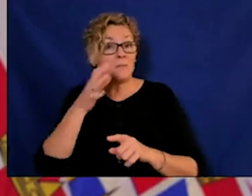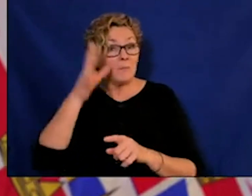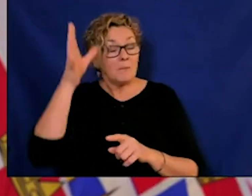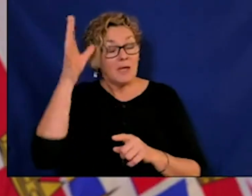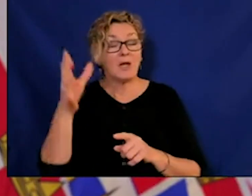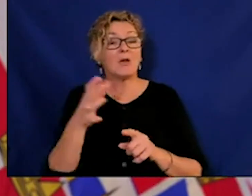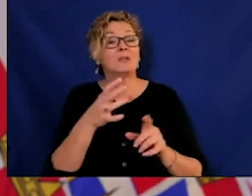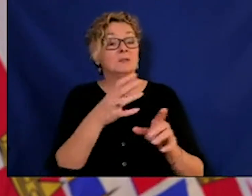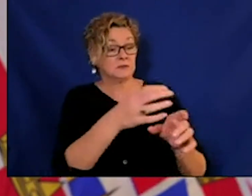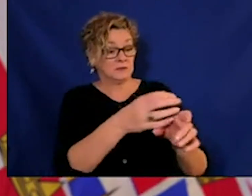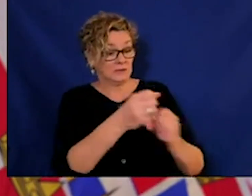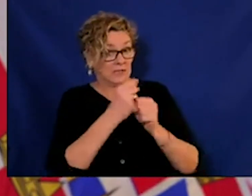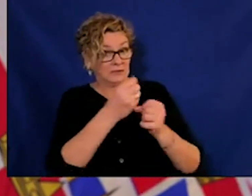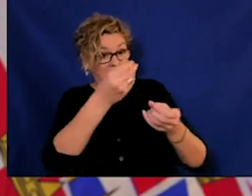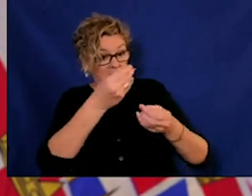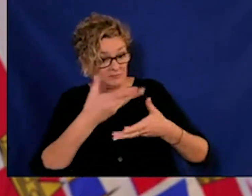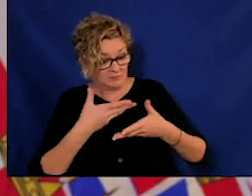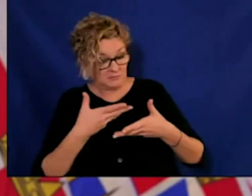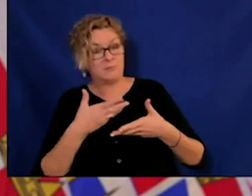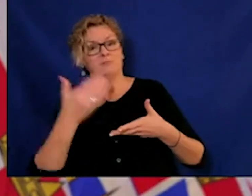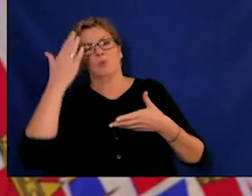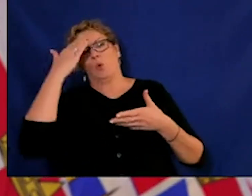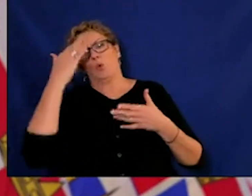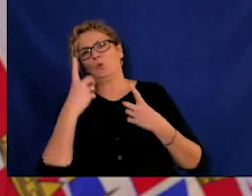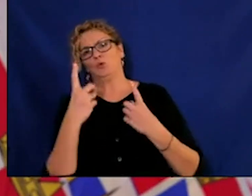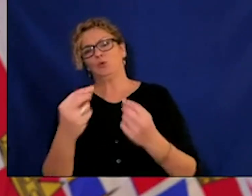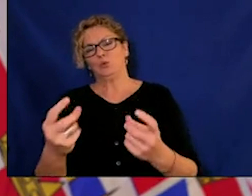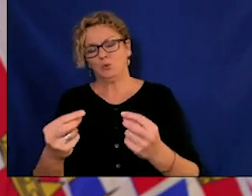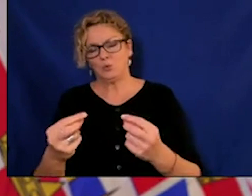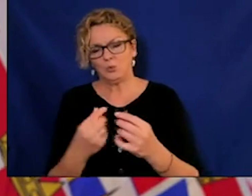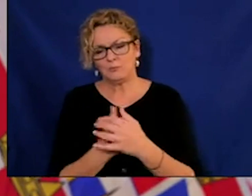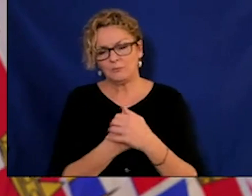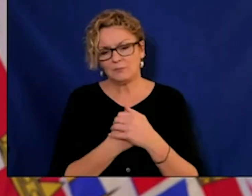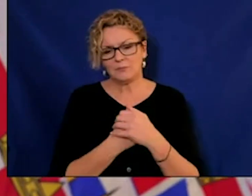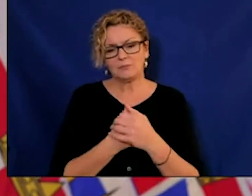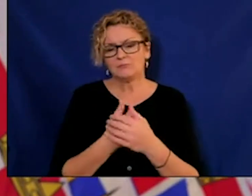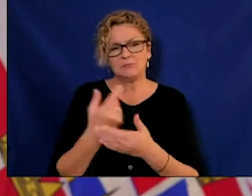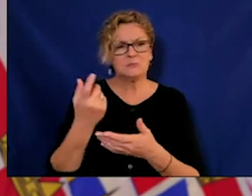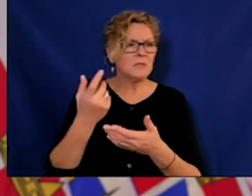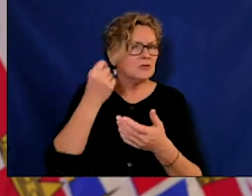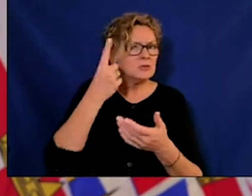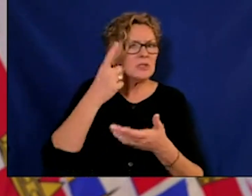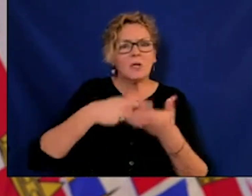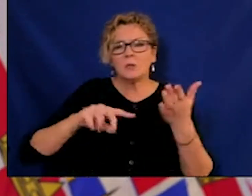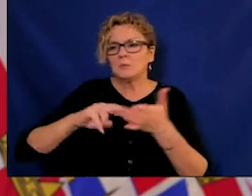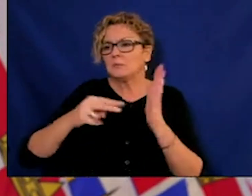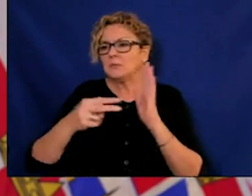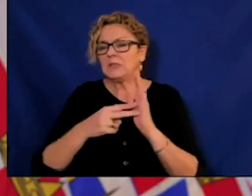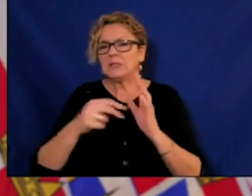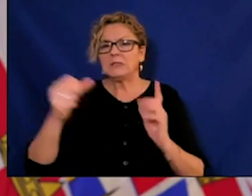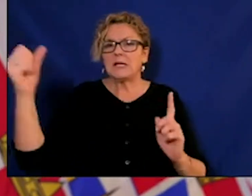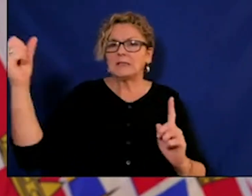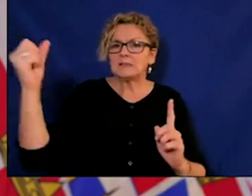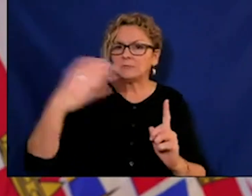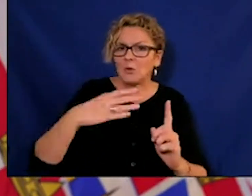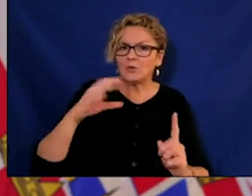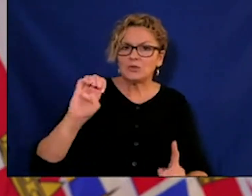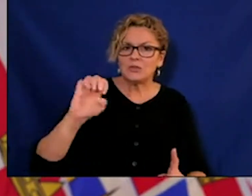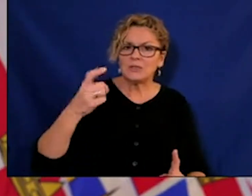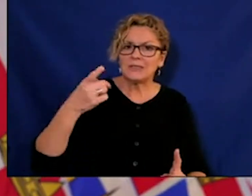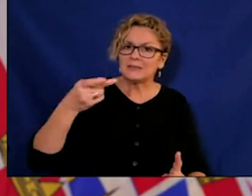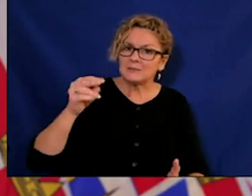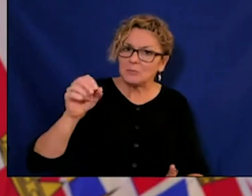and to know what it means with an exposure event. The other thing that we're looking at, of course, is the data, and it's